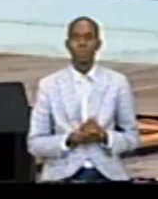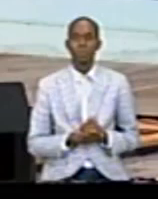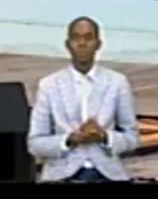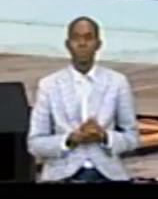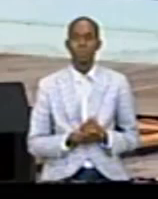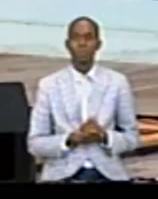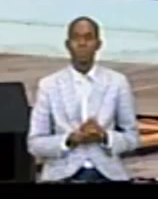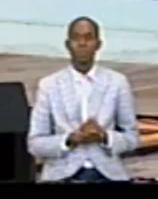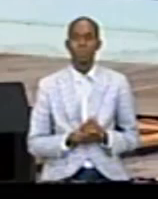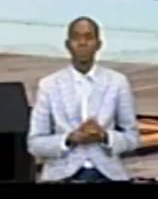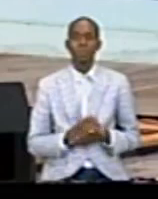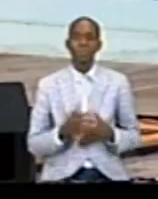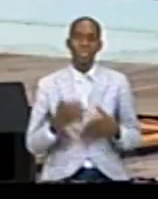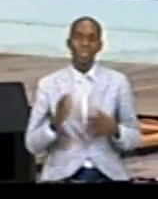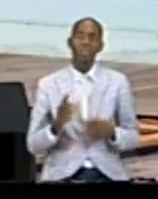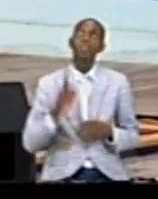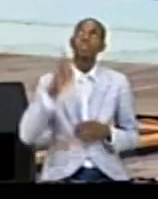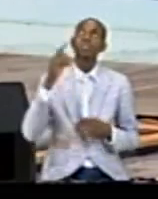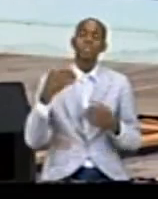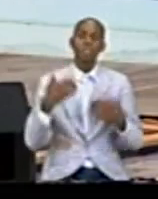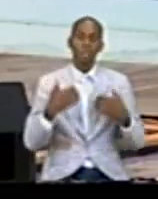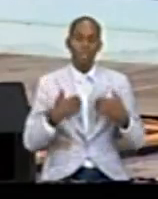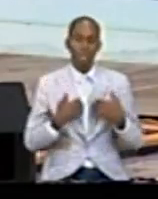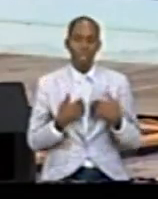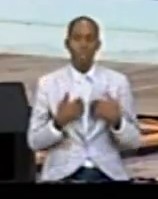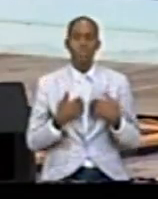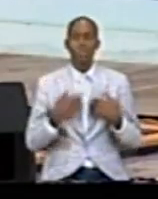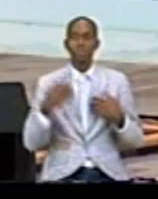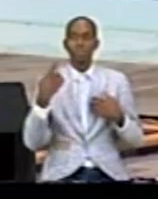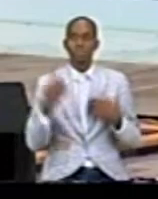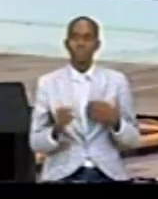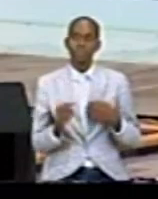Let him have the upper hand in your life.